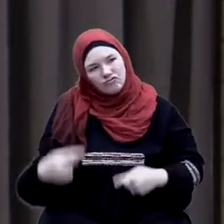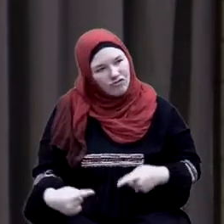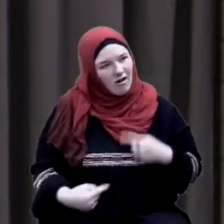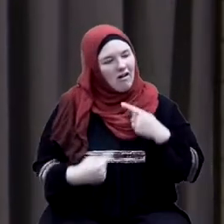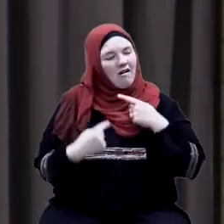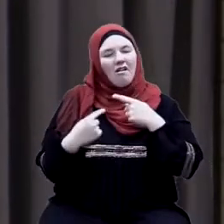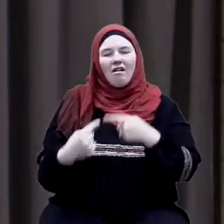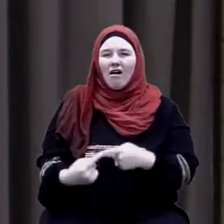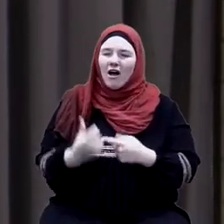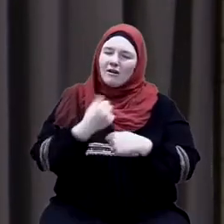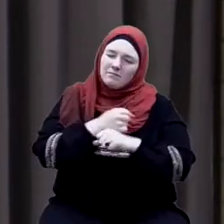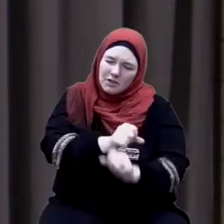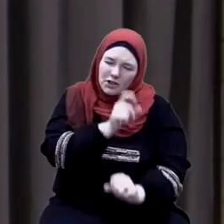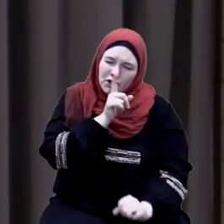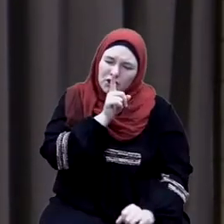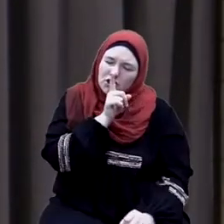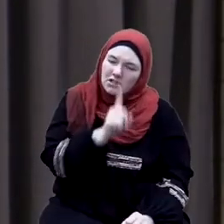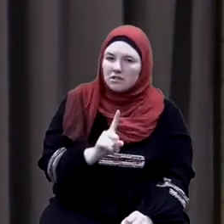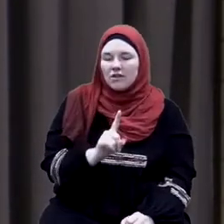strive to